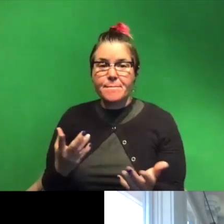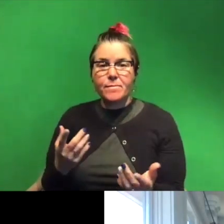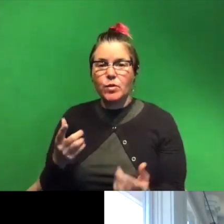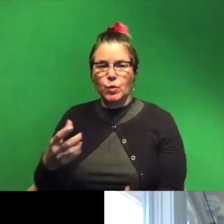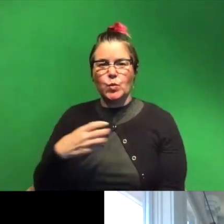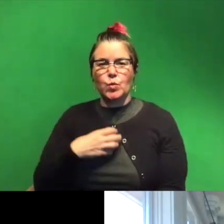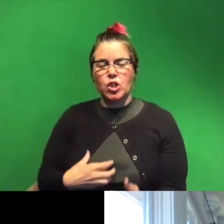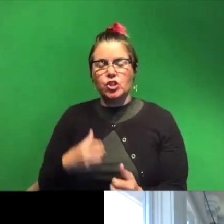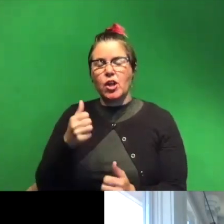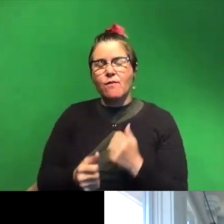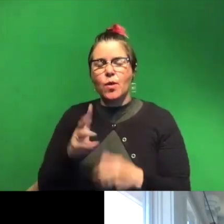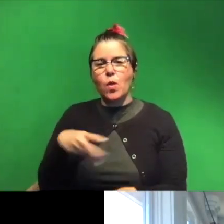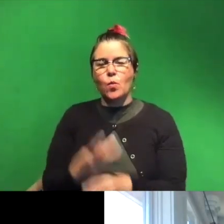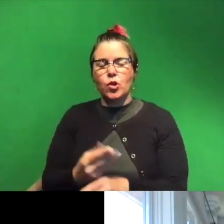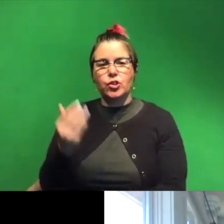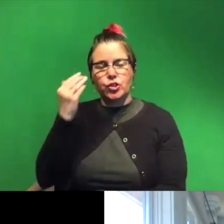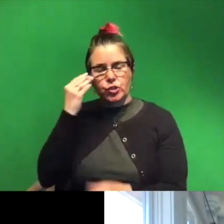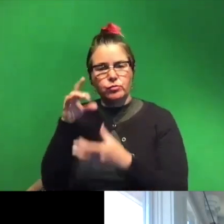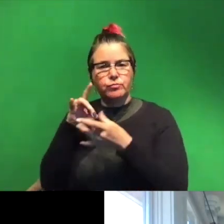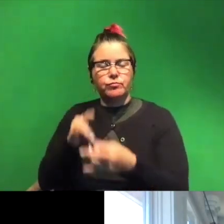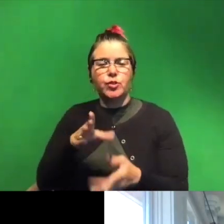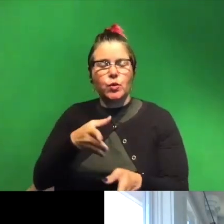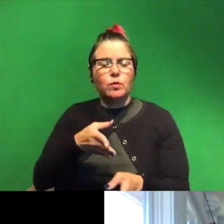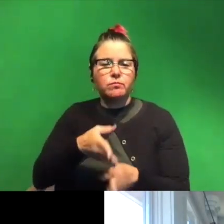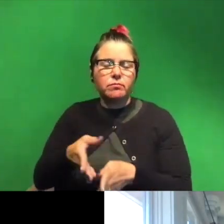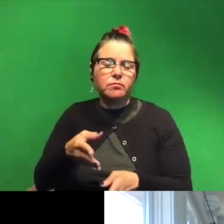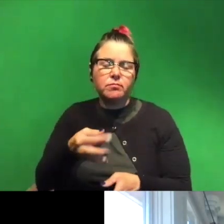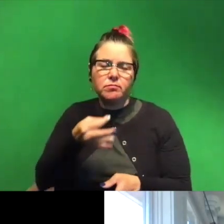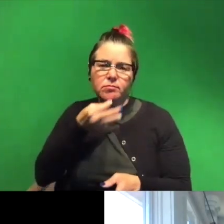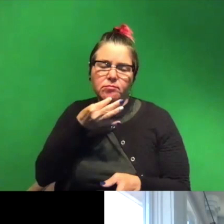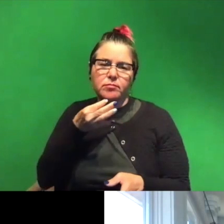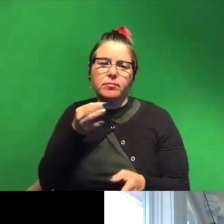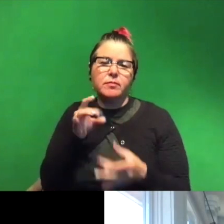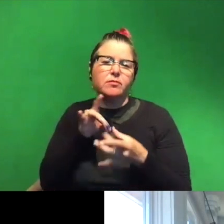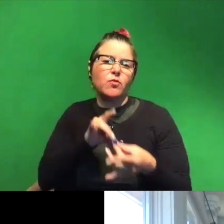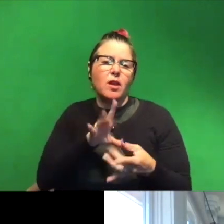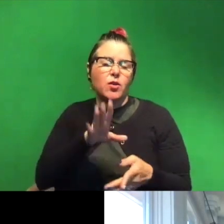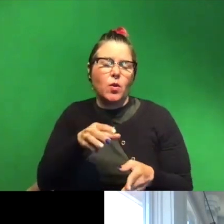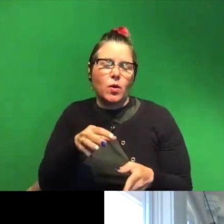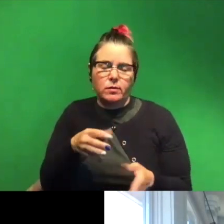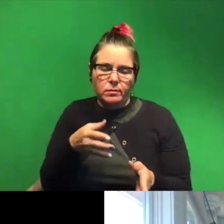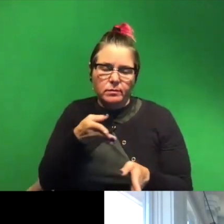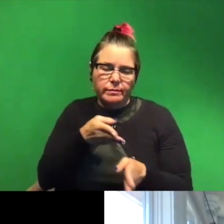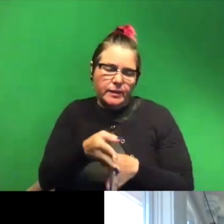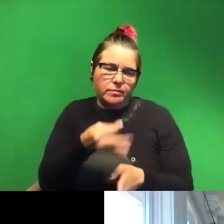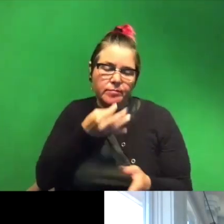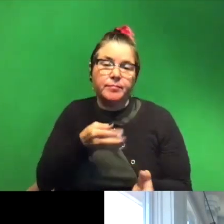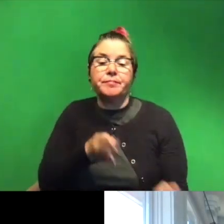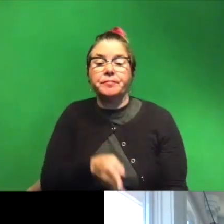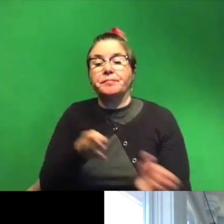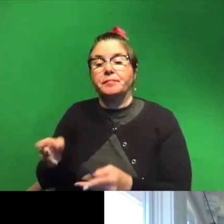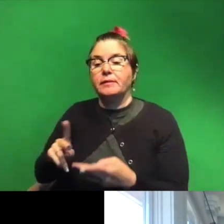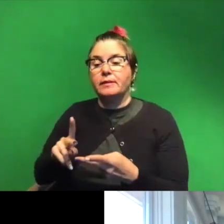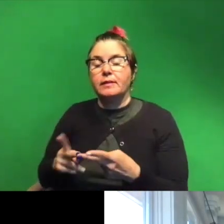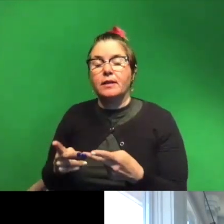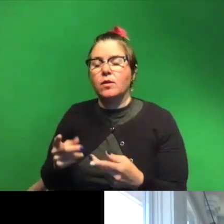wish everybody in the world knew about your area, with relation to your area of expertise? And then the second question